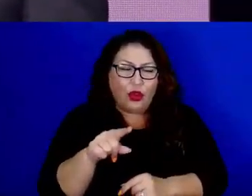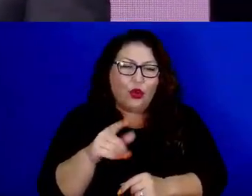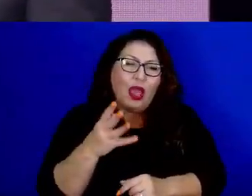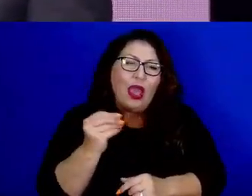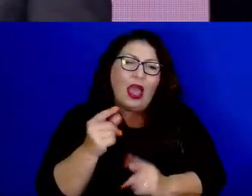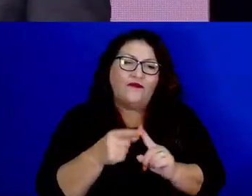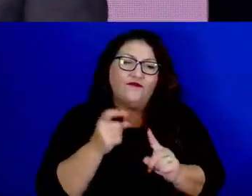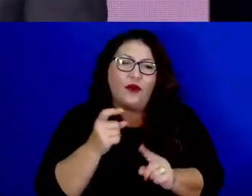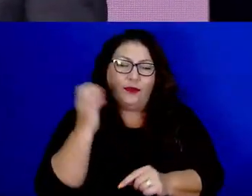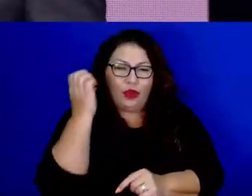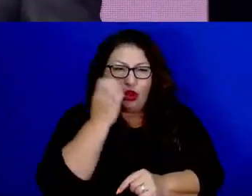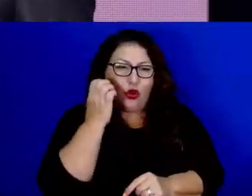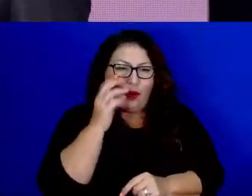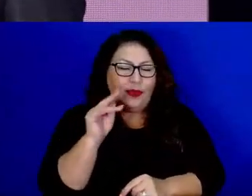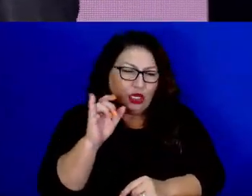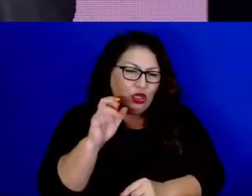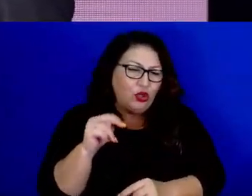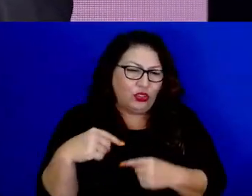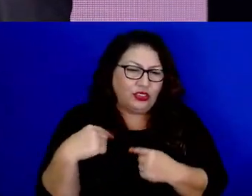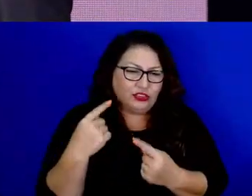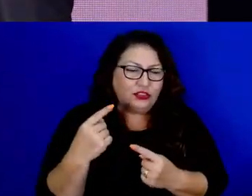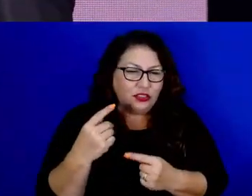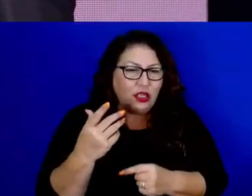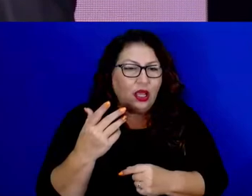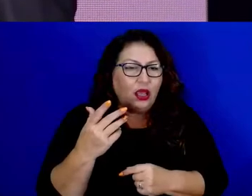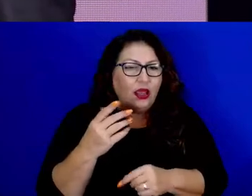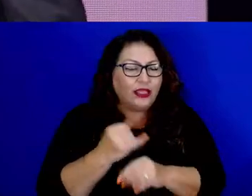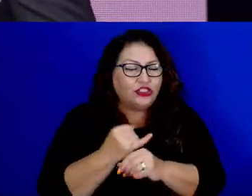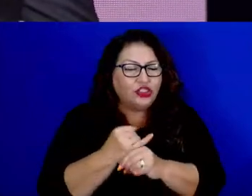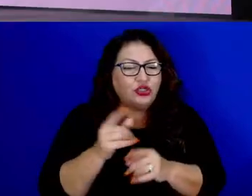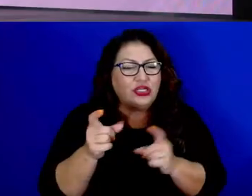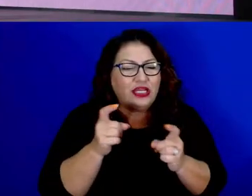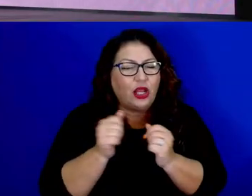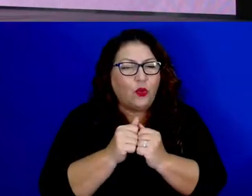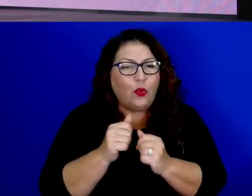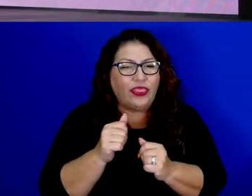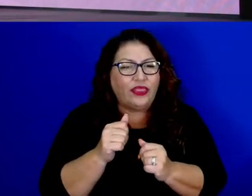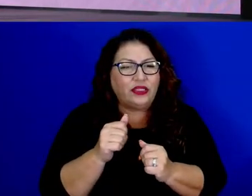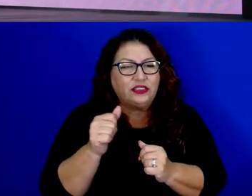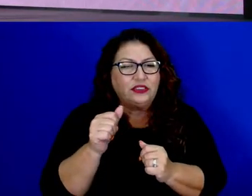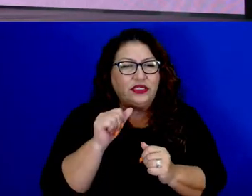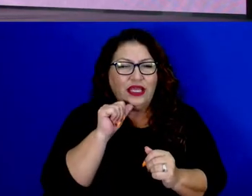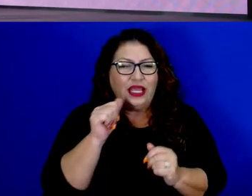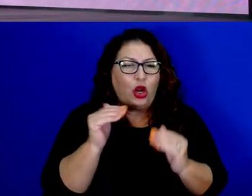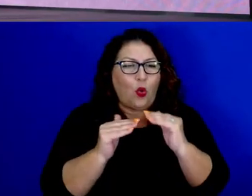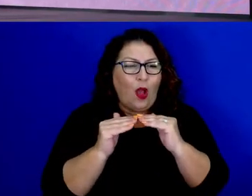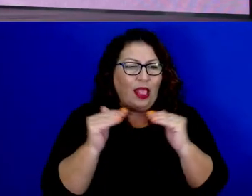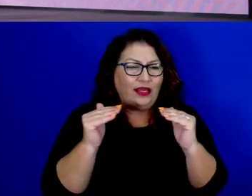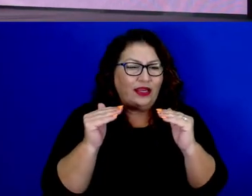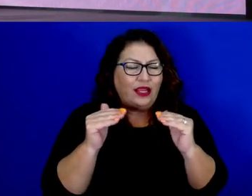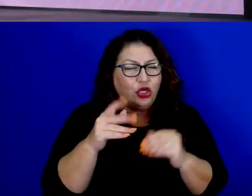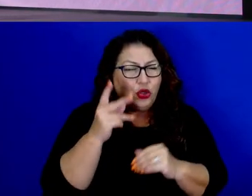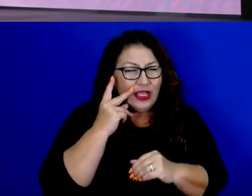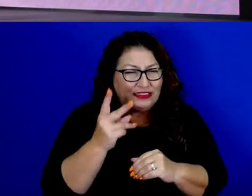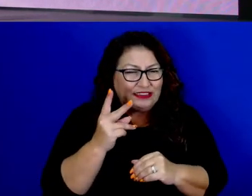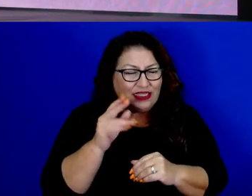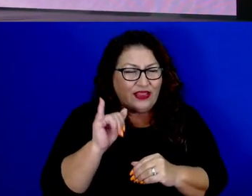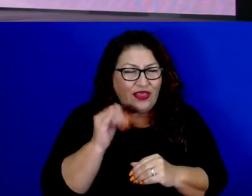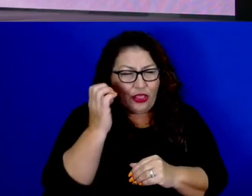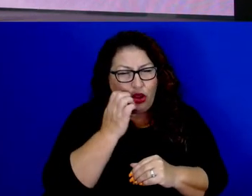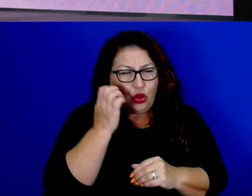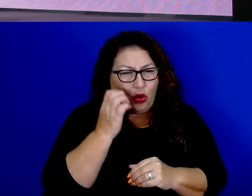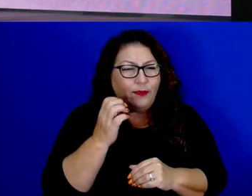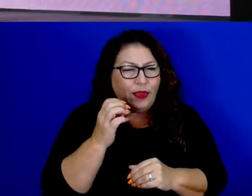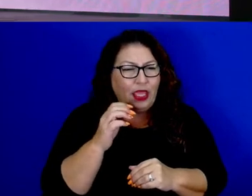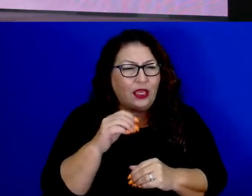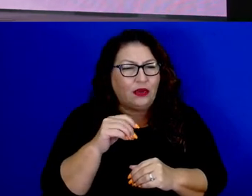Union's institutions in dealing with gender inequality? Do they see the European Union as the place where